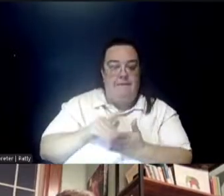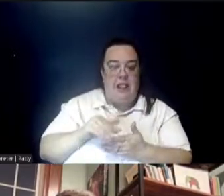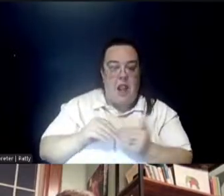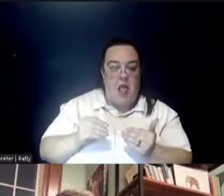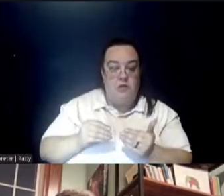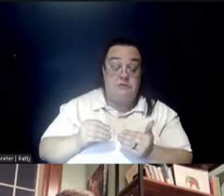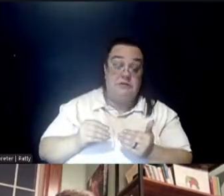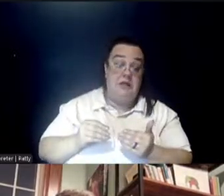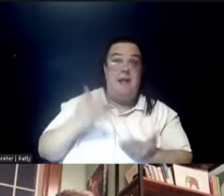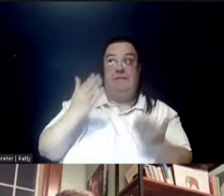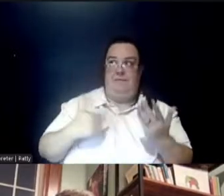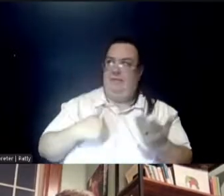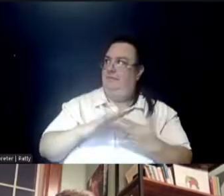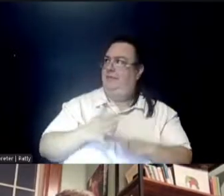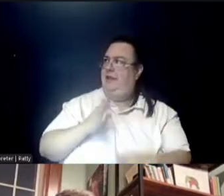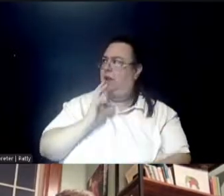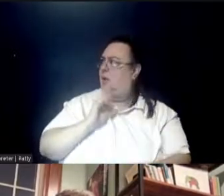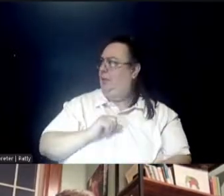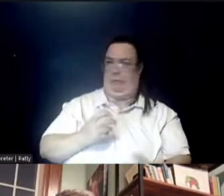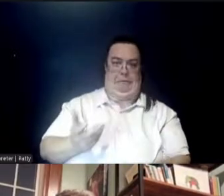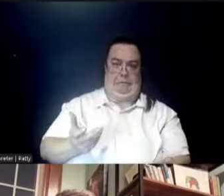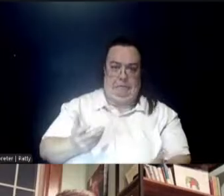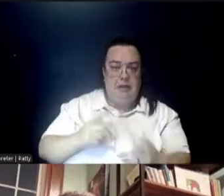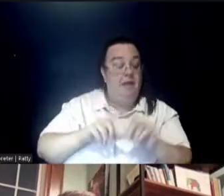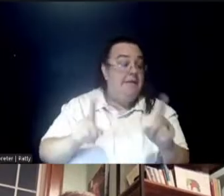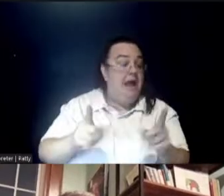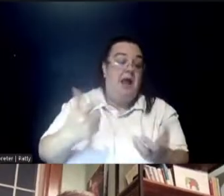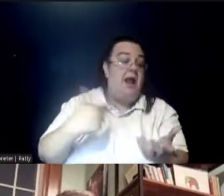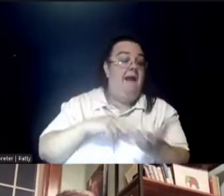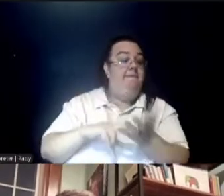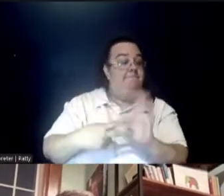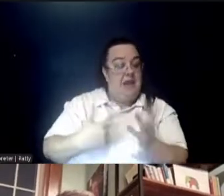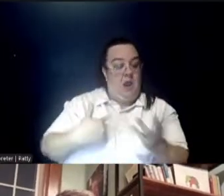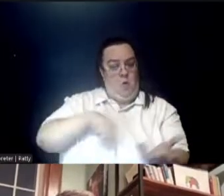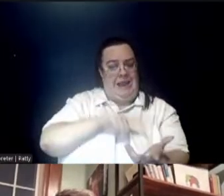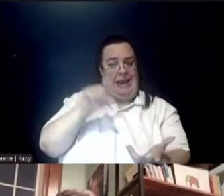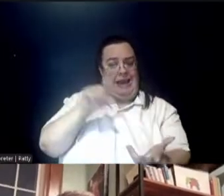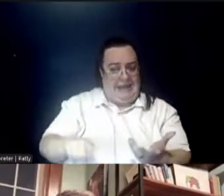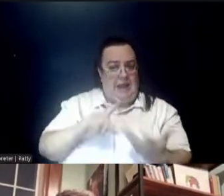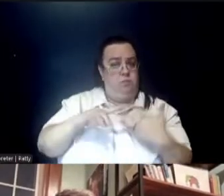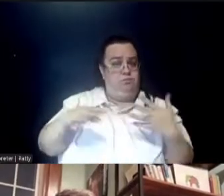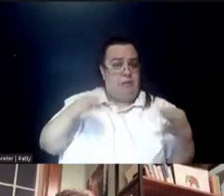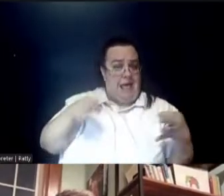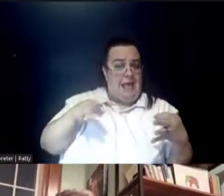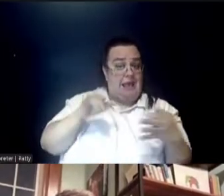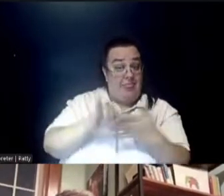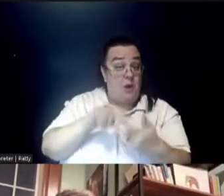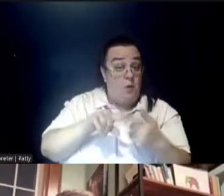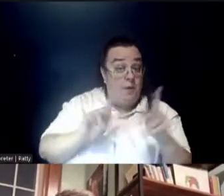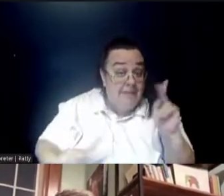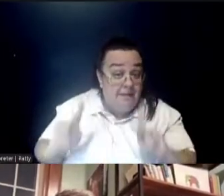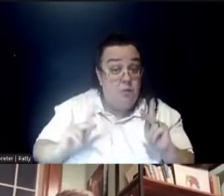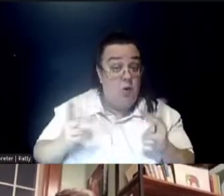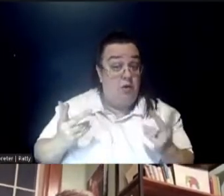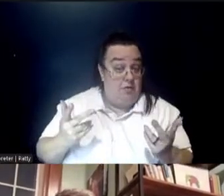Maybe I'm getting old, but again, that's, we need to explain that to people, that